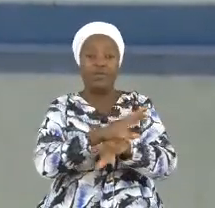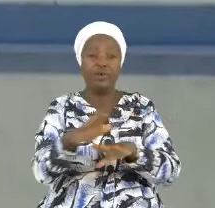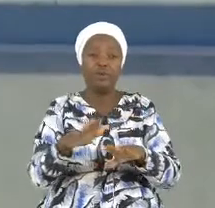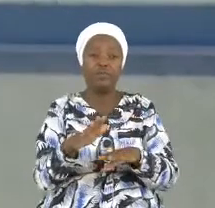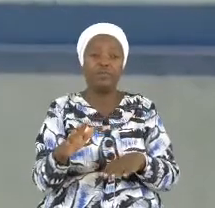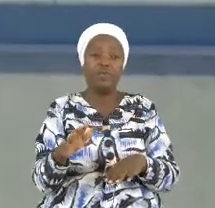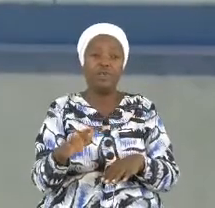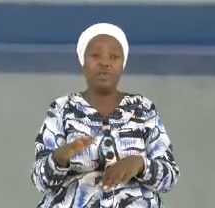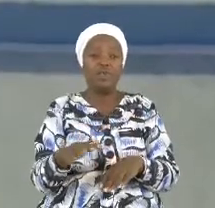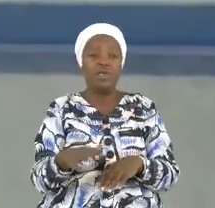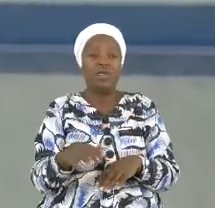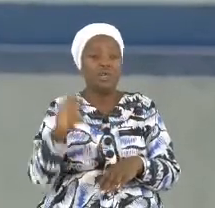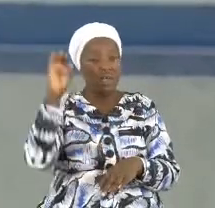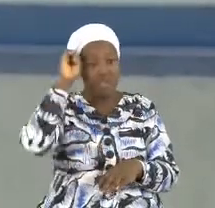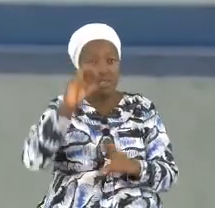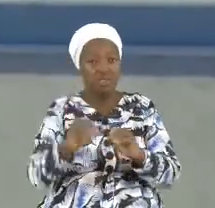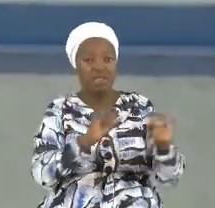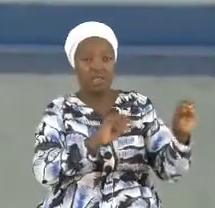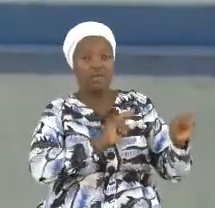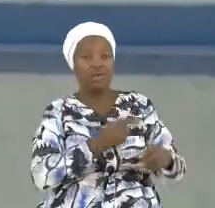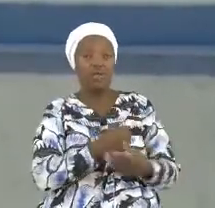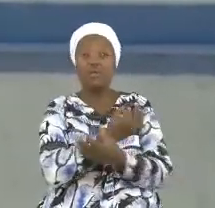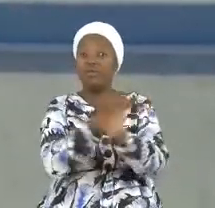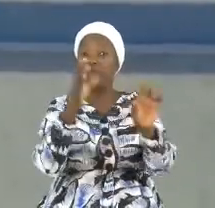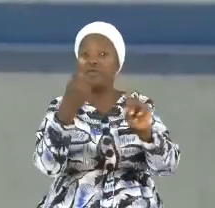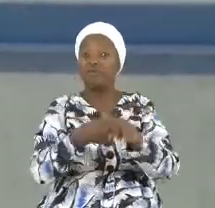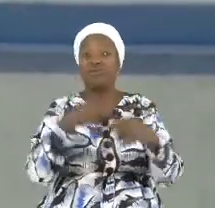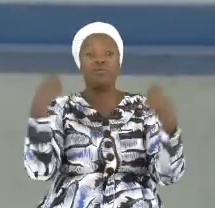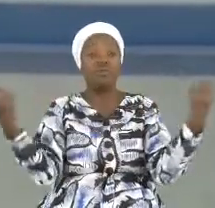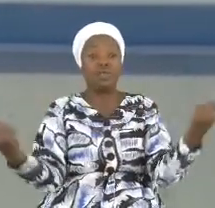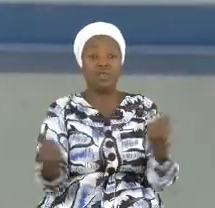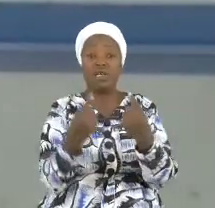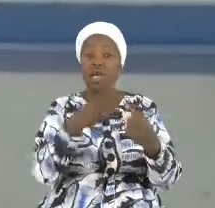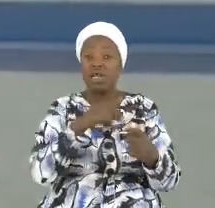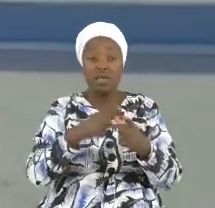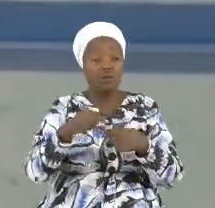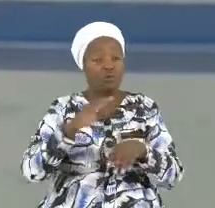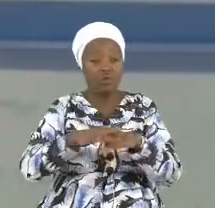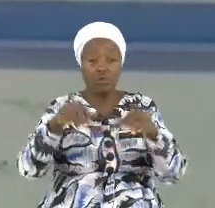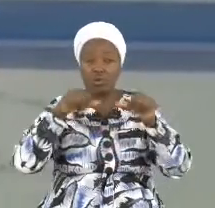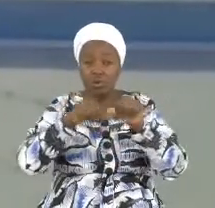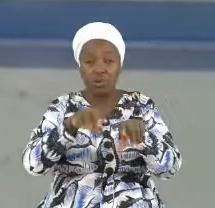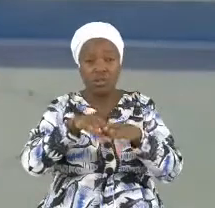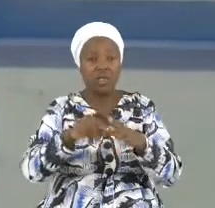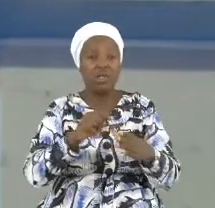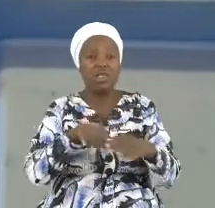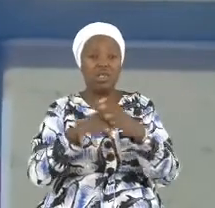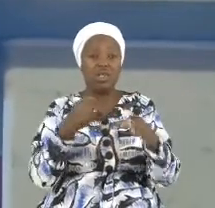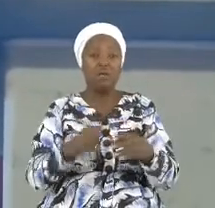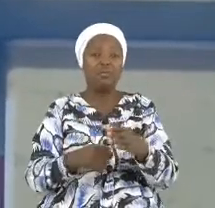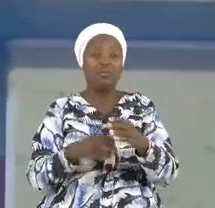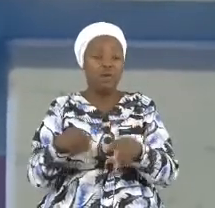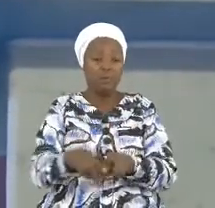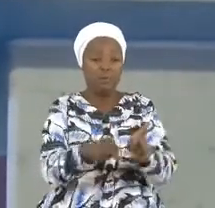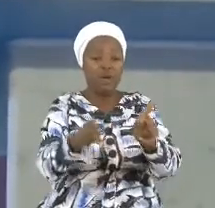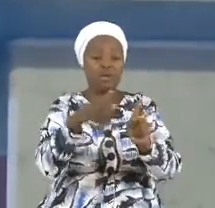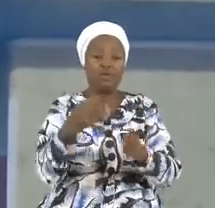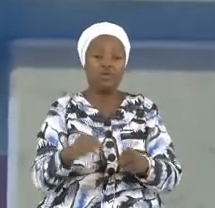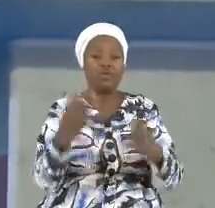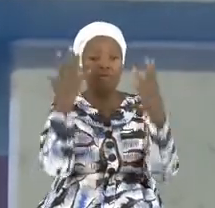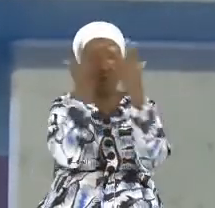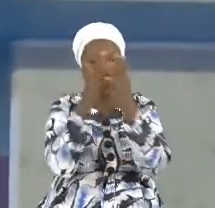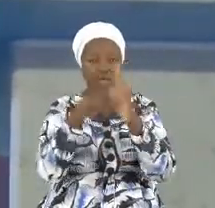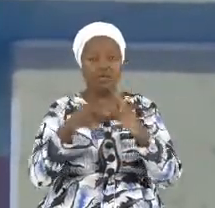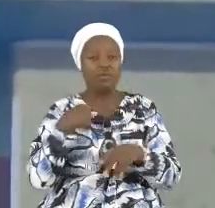free from sin. And we do not continue in the path of darkness. We do not continue in the way